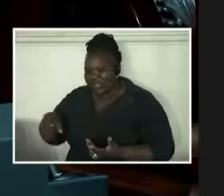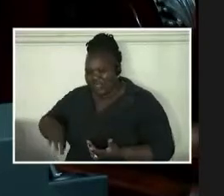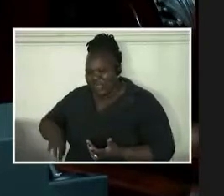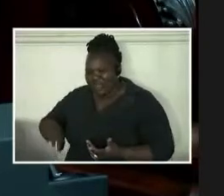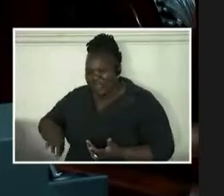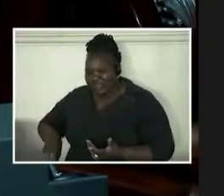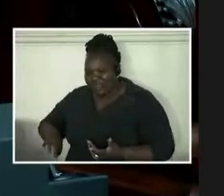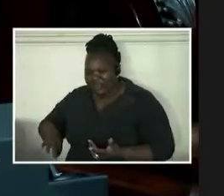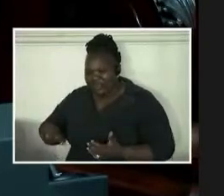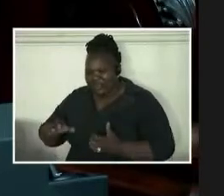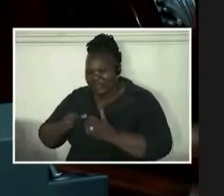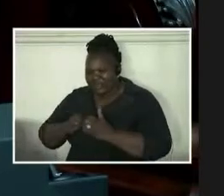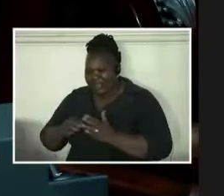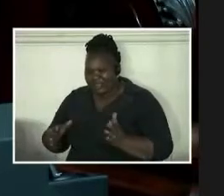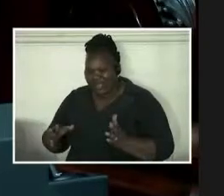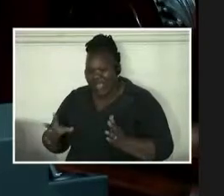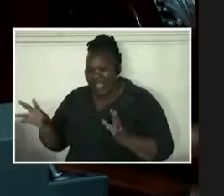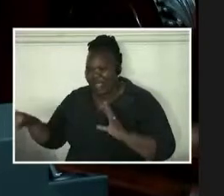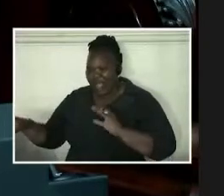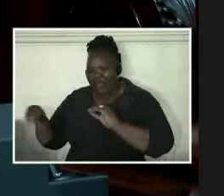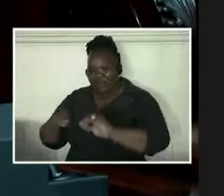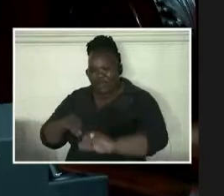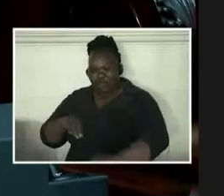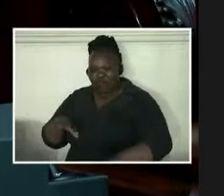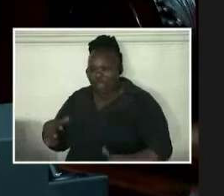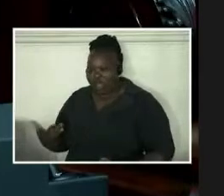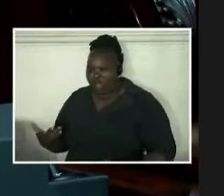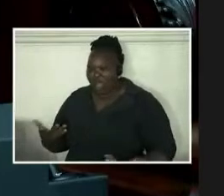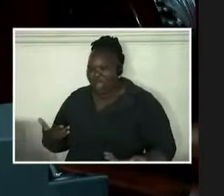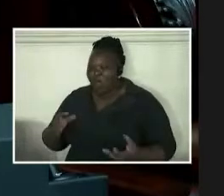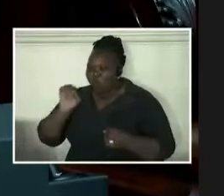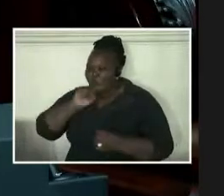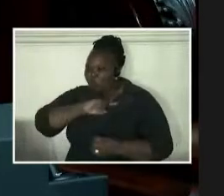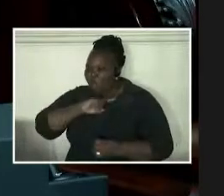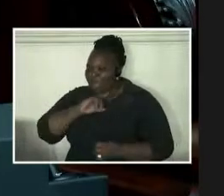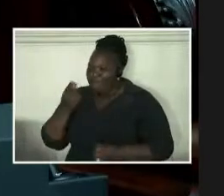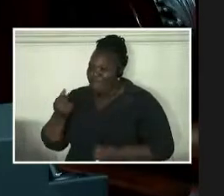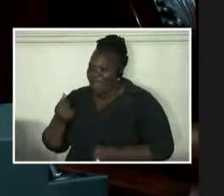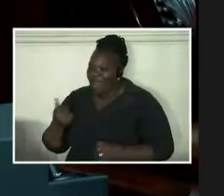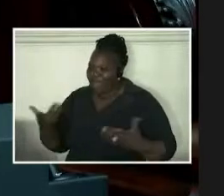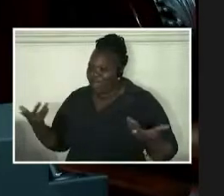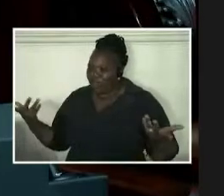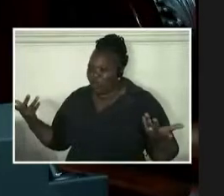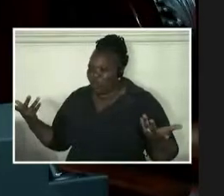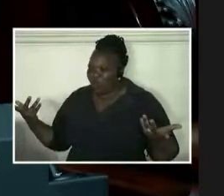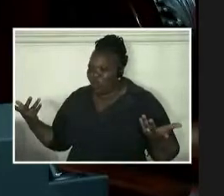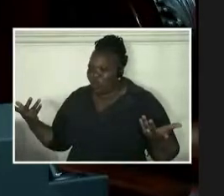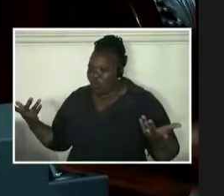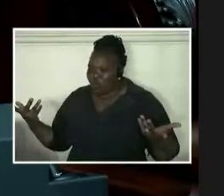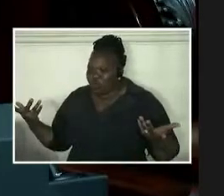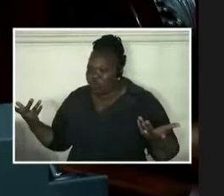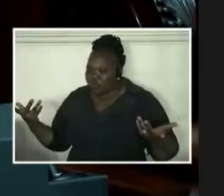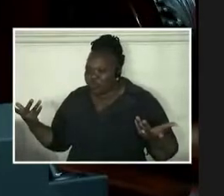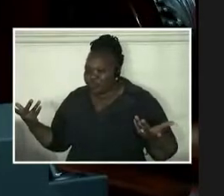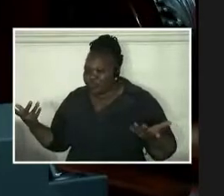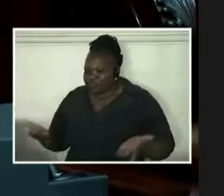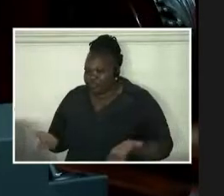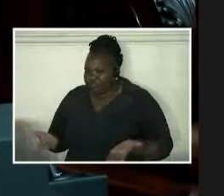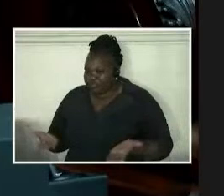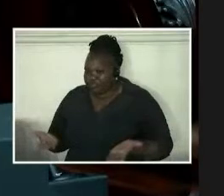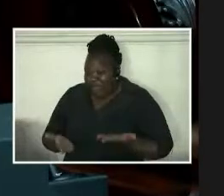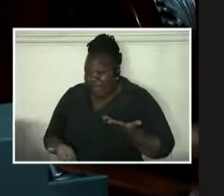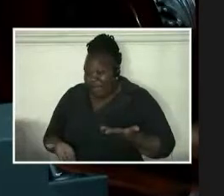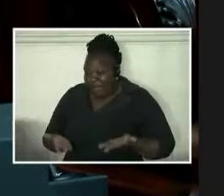suddenly is not replaced because there is no man because it perhaps